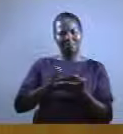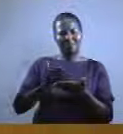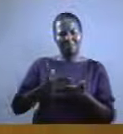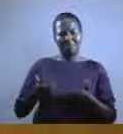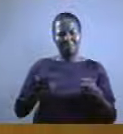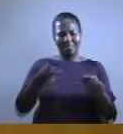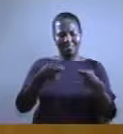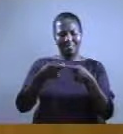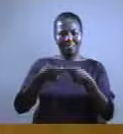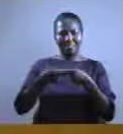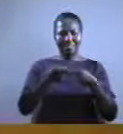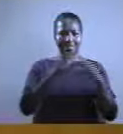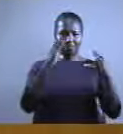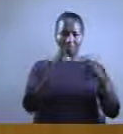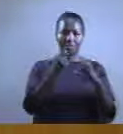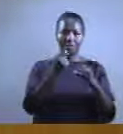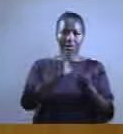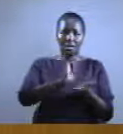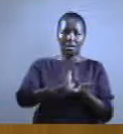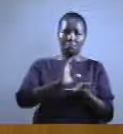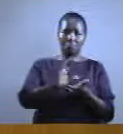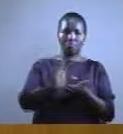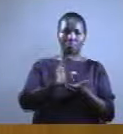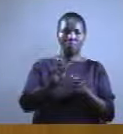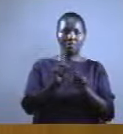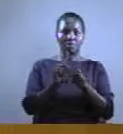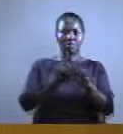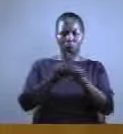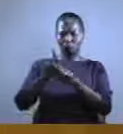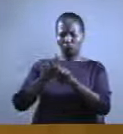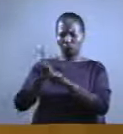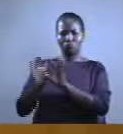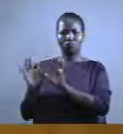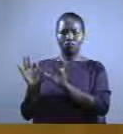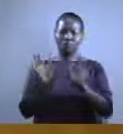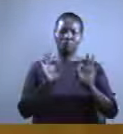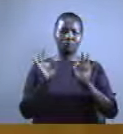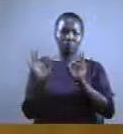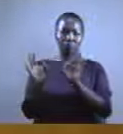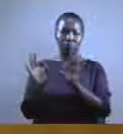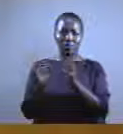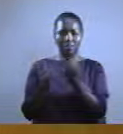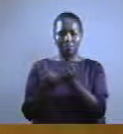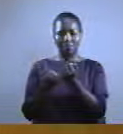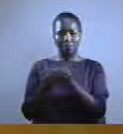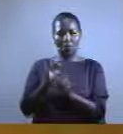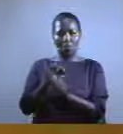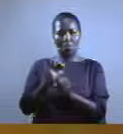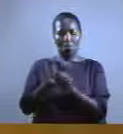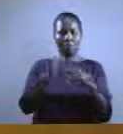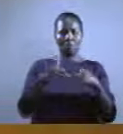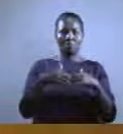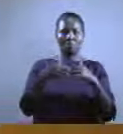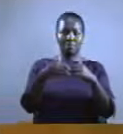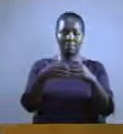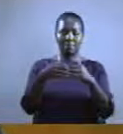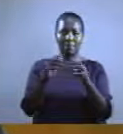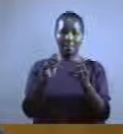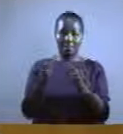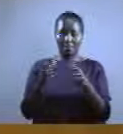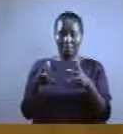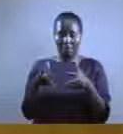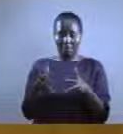towards increasing investment, enhancing competitiveness and productivity, supporting employment creation,